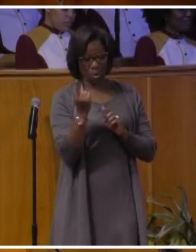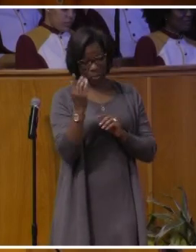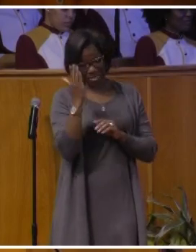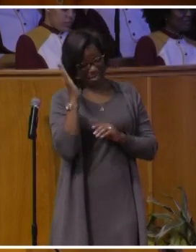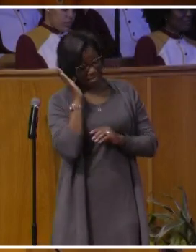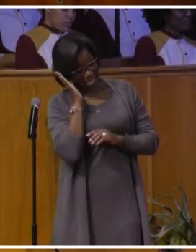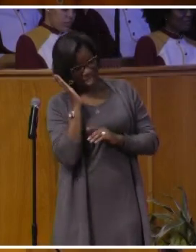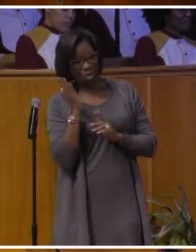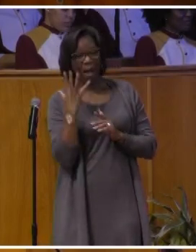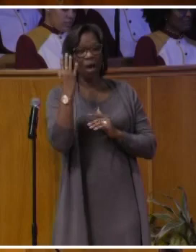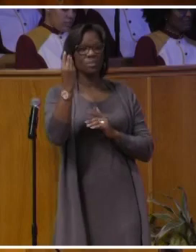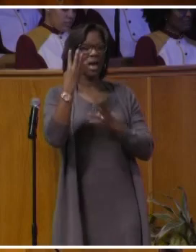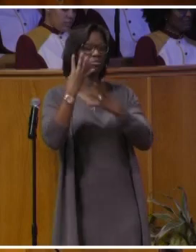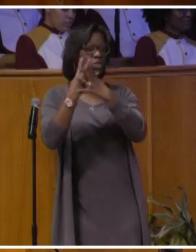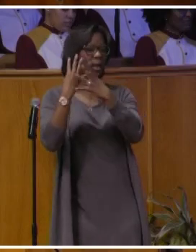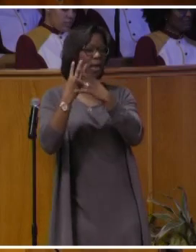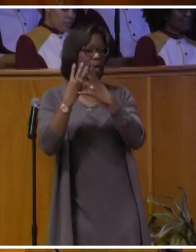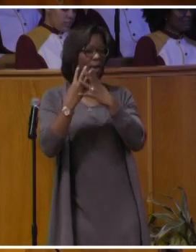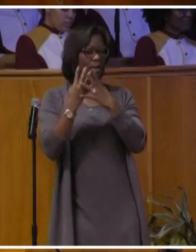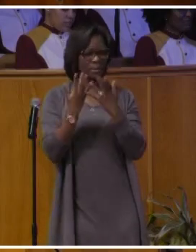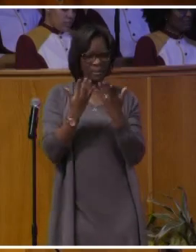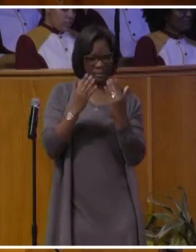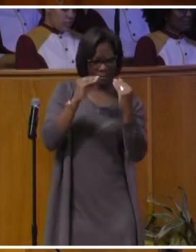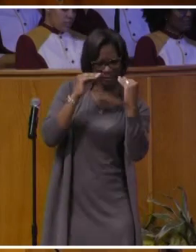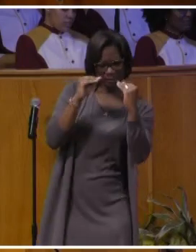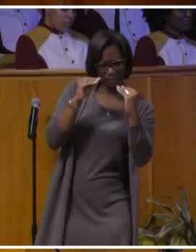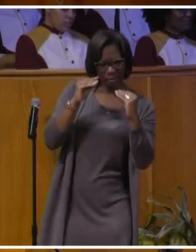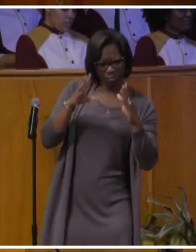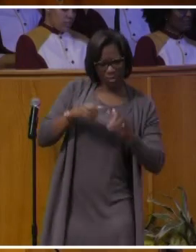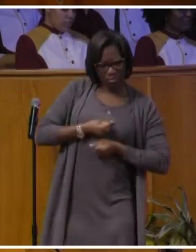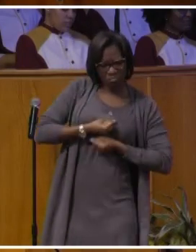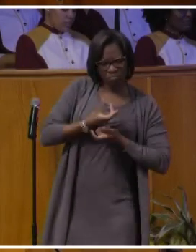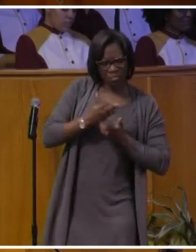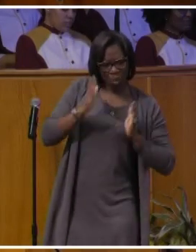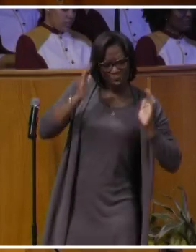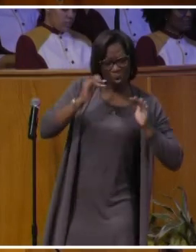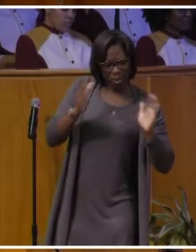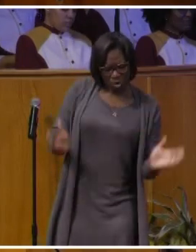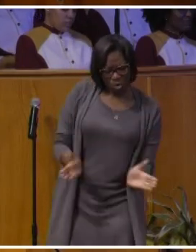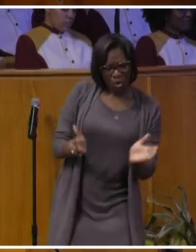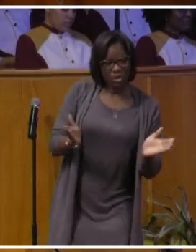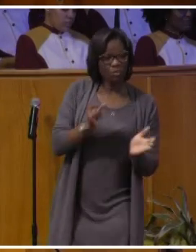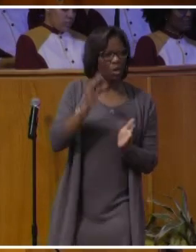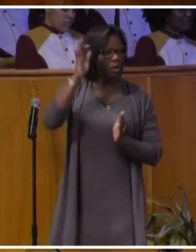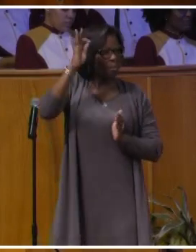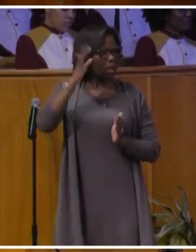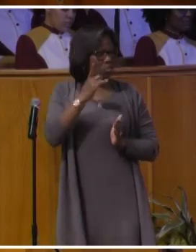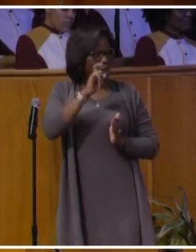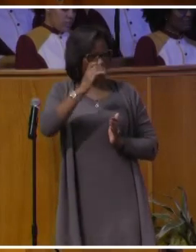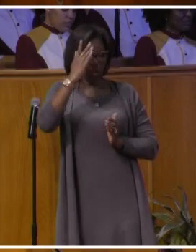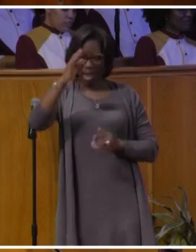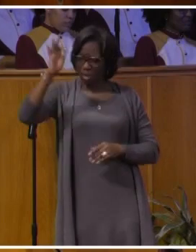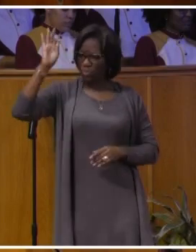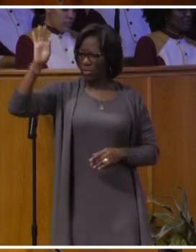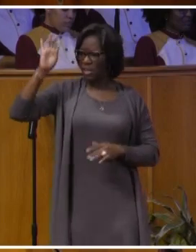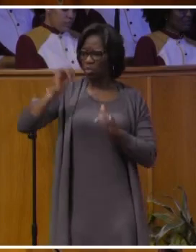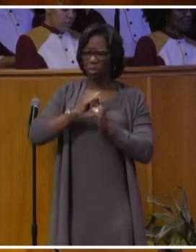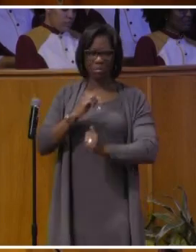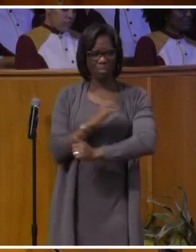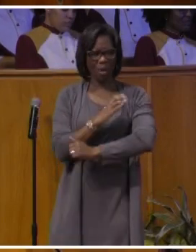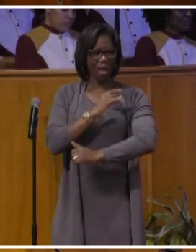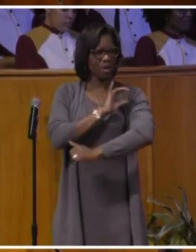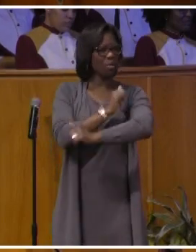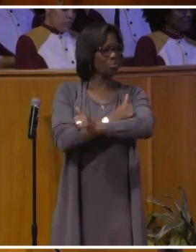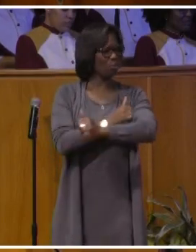of a jail cell and give somebody hope and encouragement. If you're going to pastor, you got to know how to preach with power